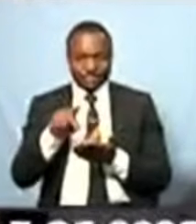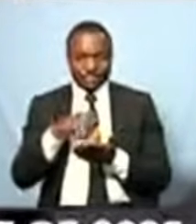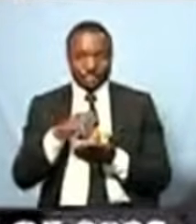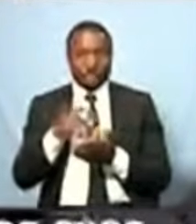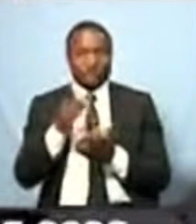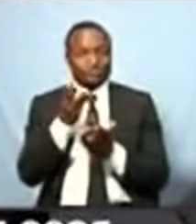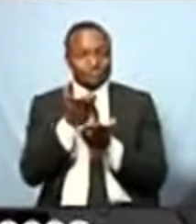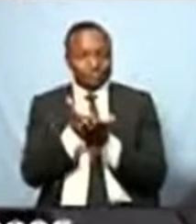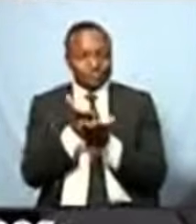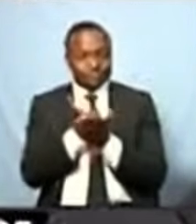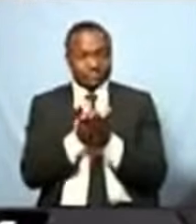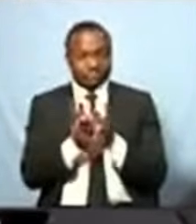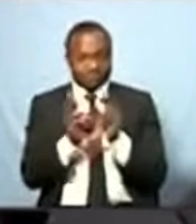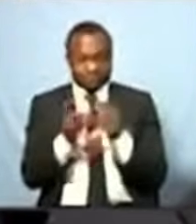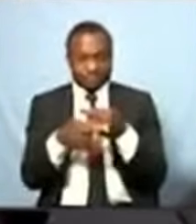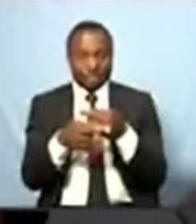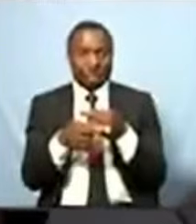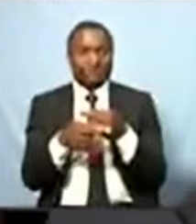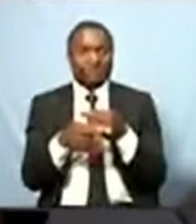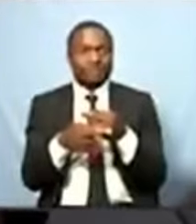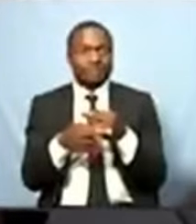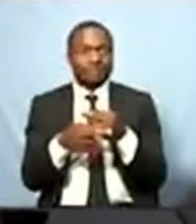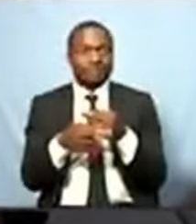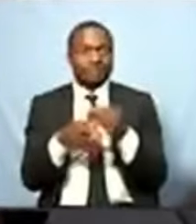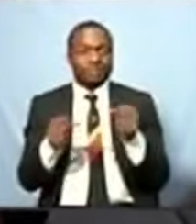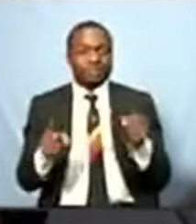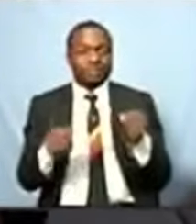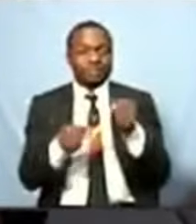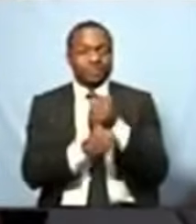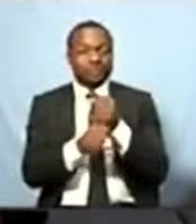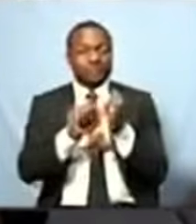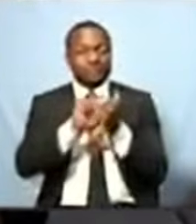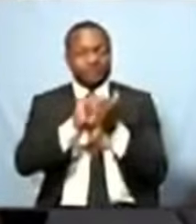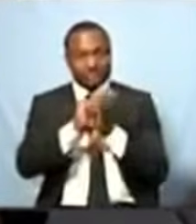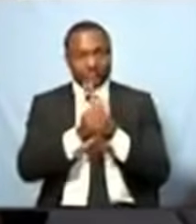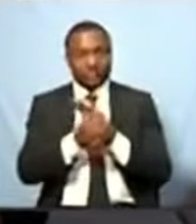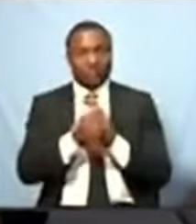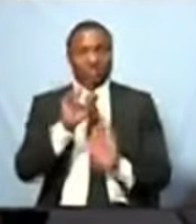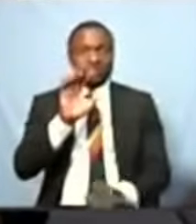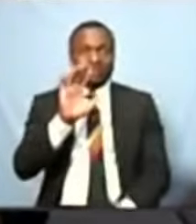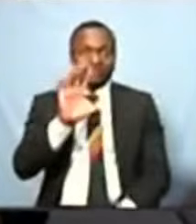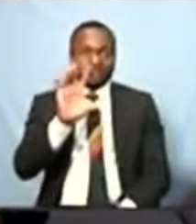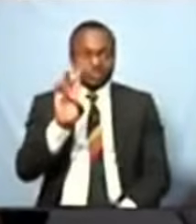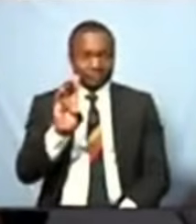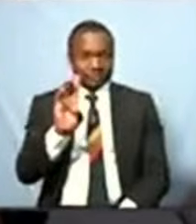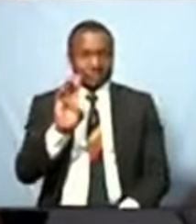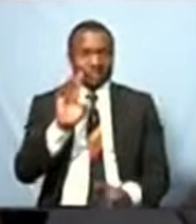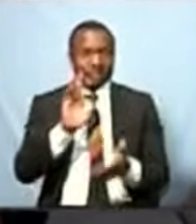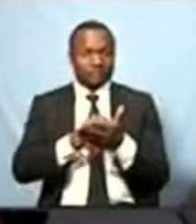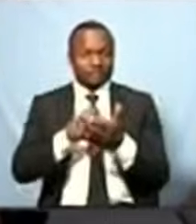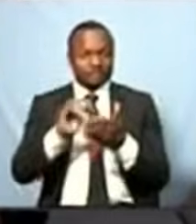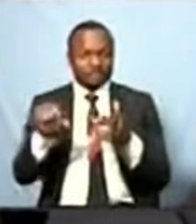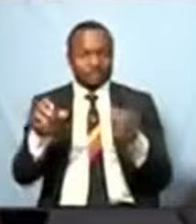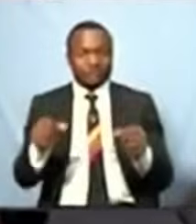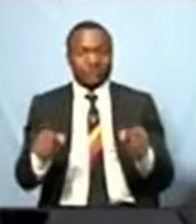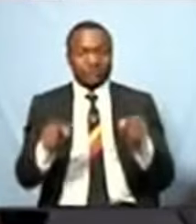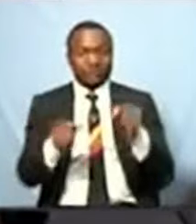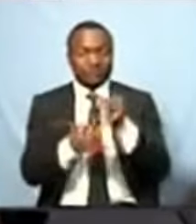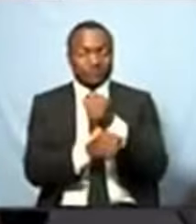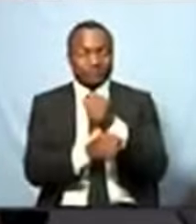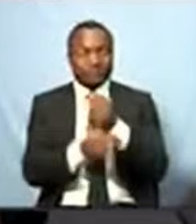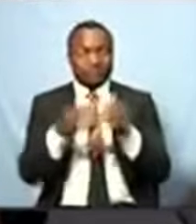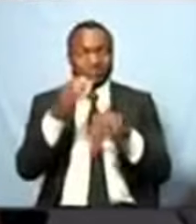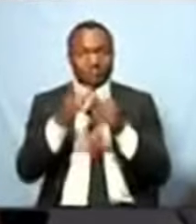The proposed repeal and replacement of Article 57 and deletion and replacement of Clause